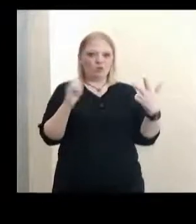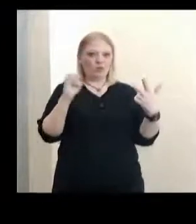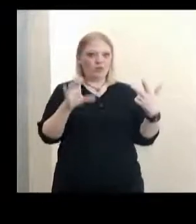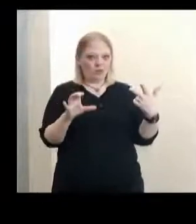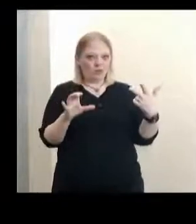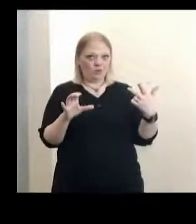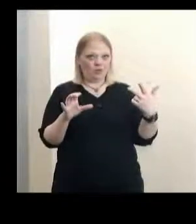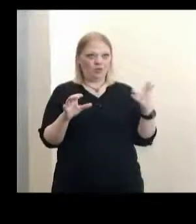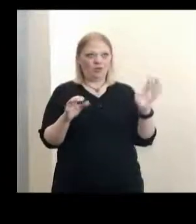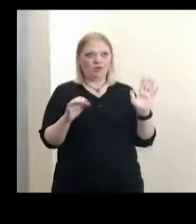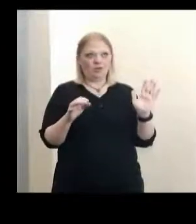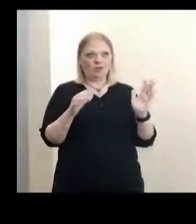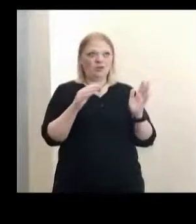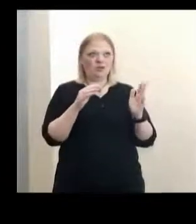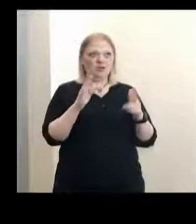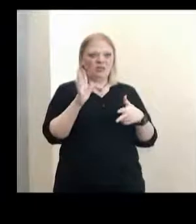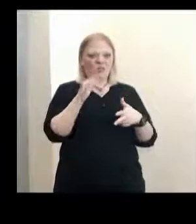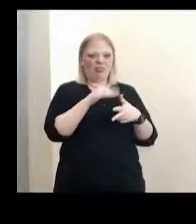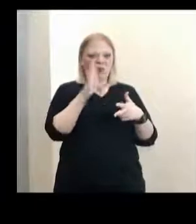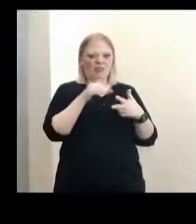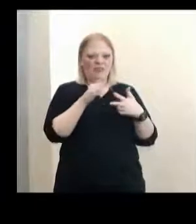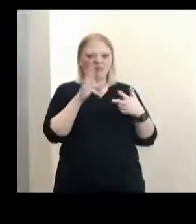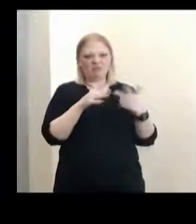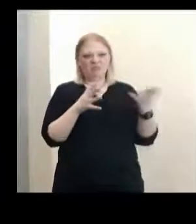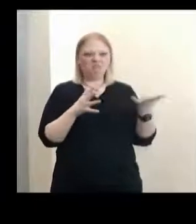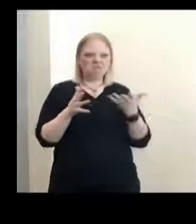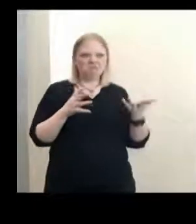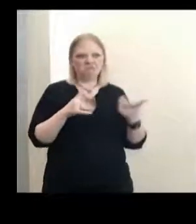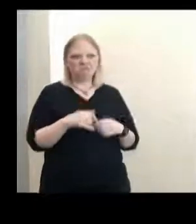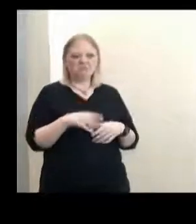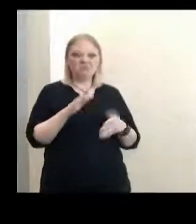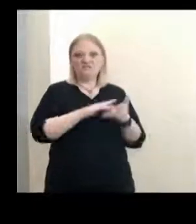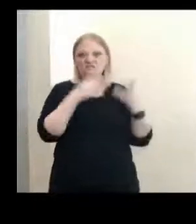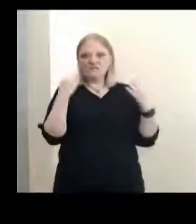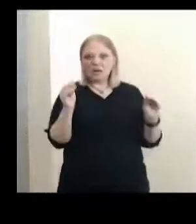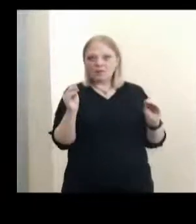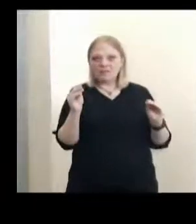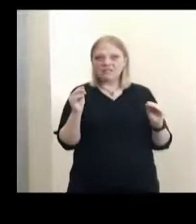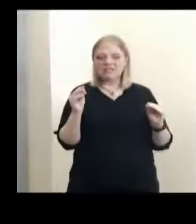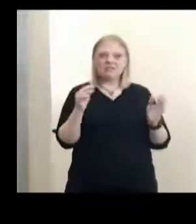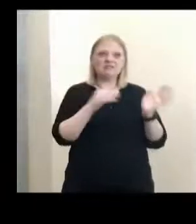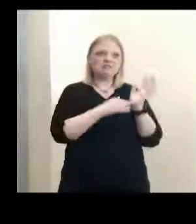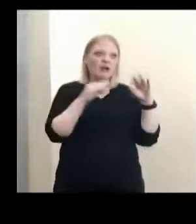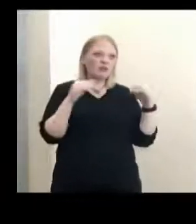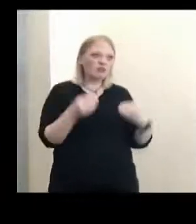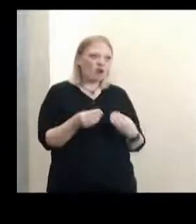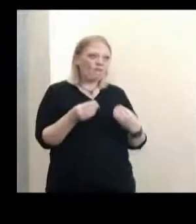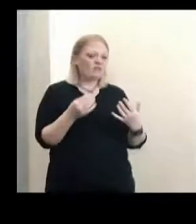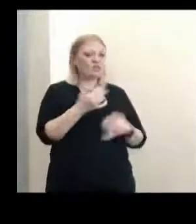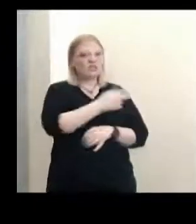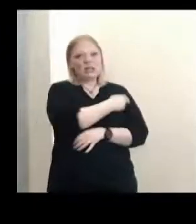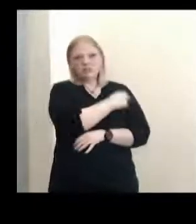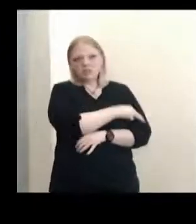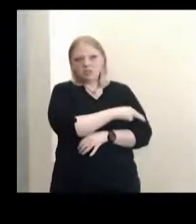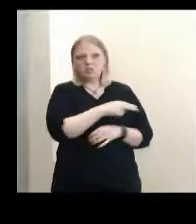handle 1,000 or so per day. If you have the pharmacies, the healthcare practices, and still hospitals receiving